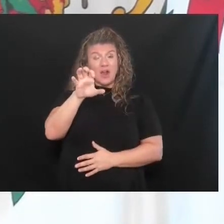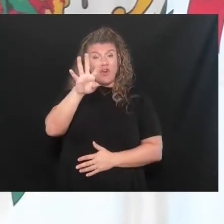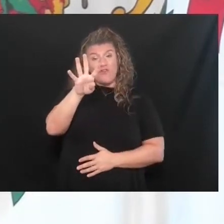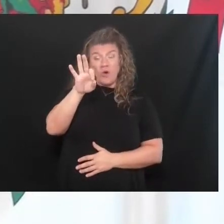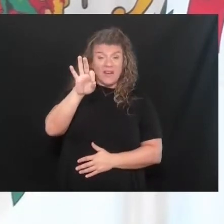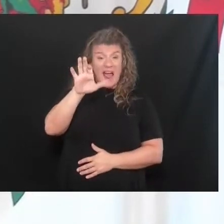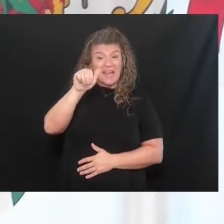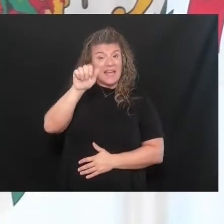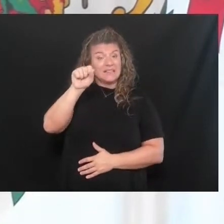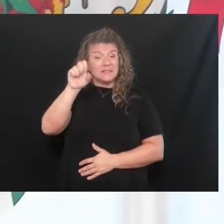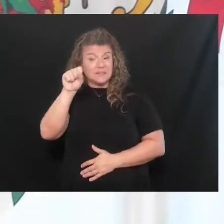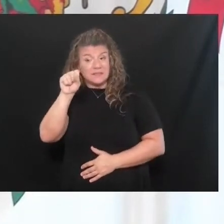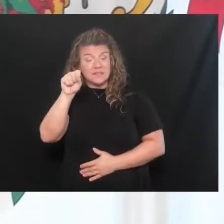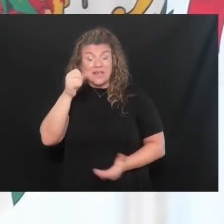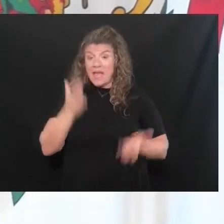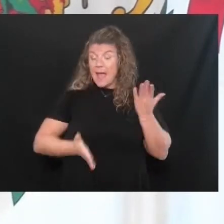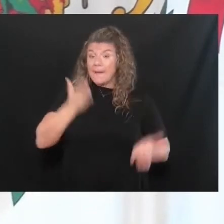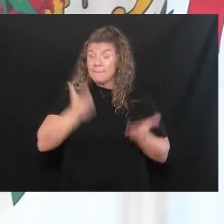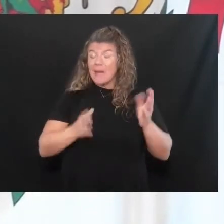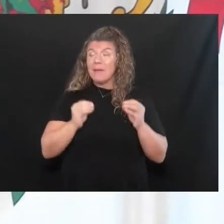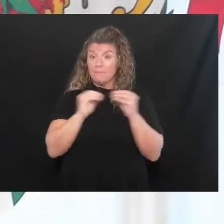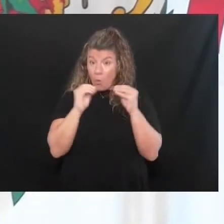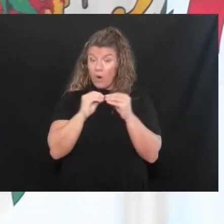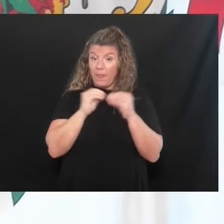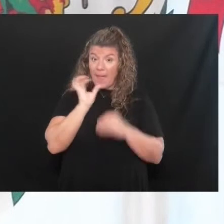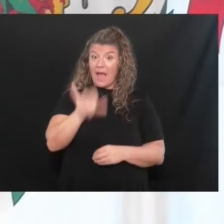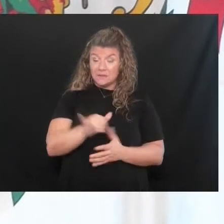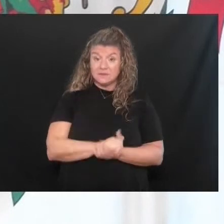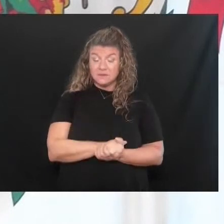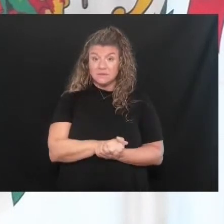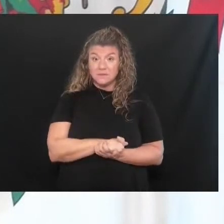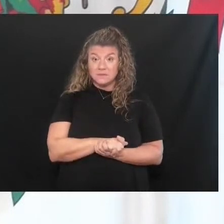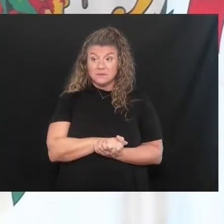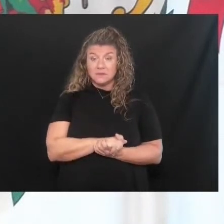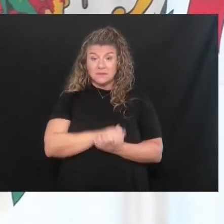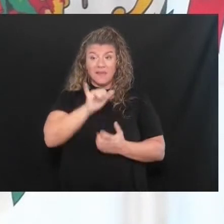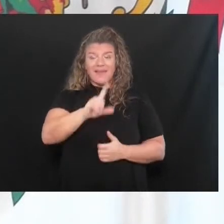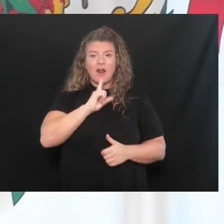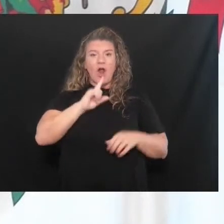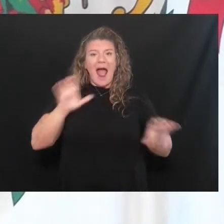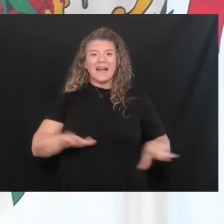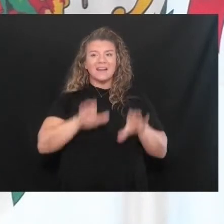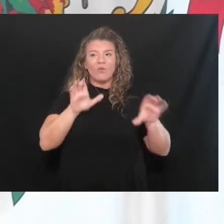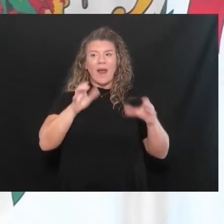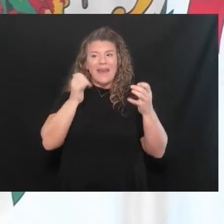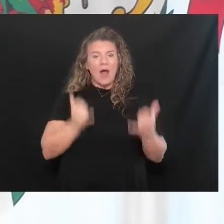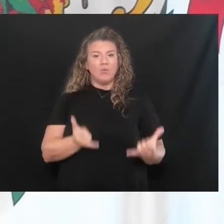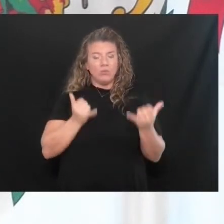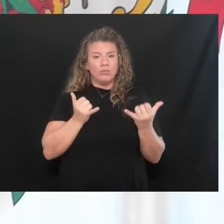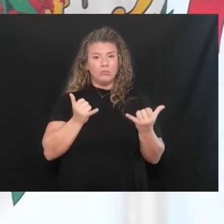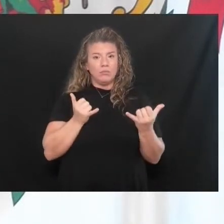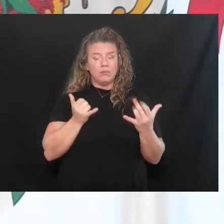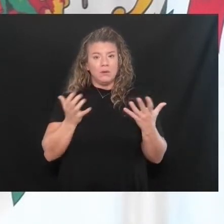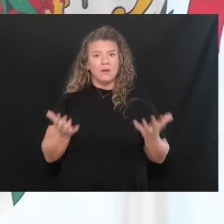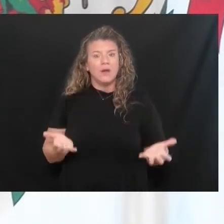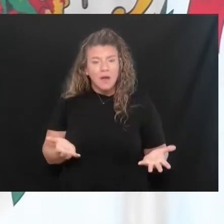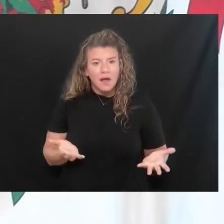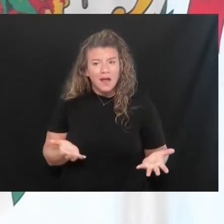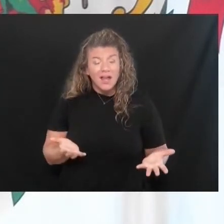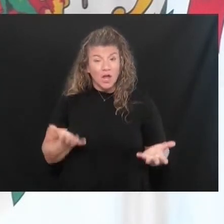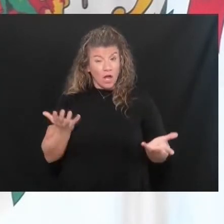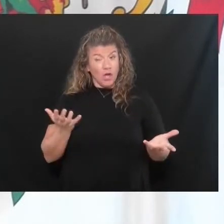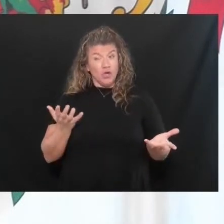5,949 cases, and maybe even a whole lot more than that are active right now. Absolutely,